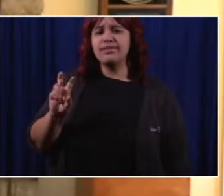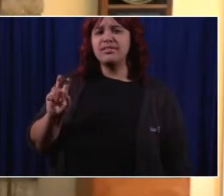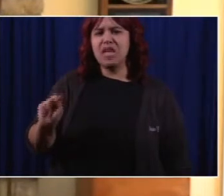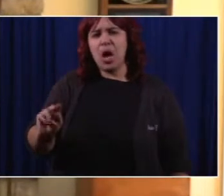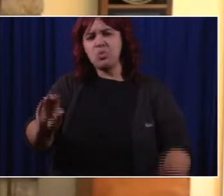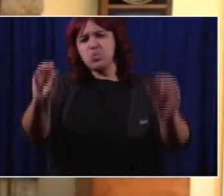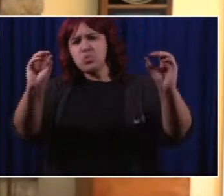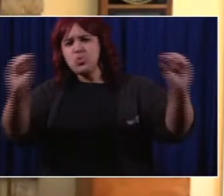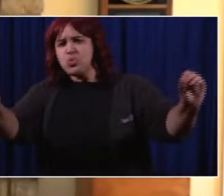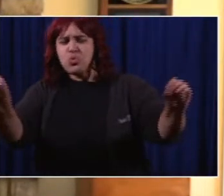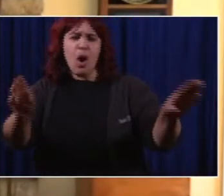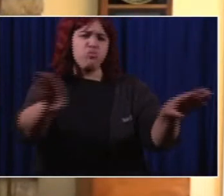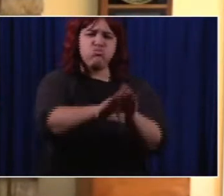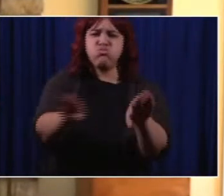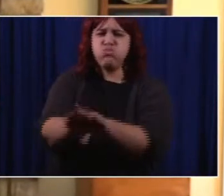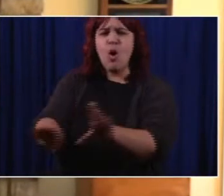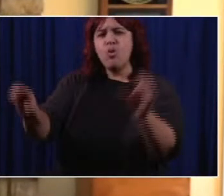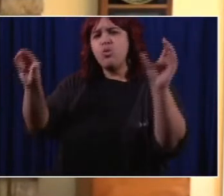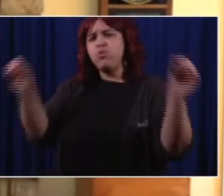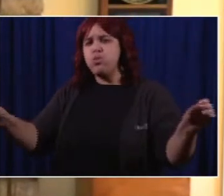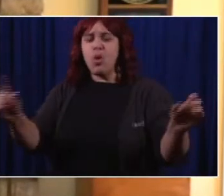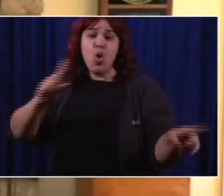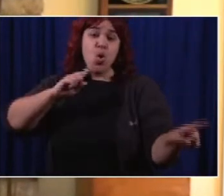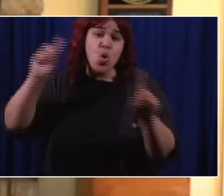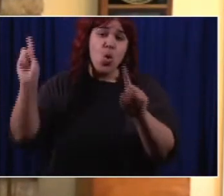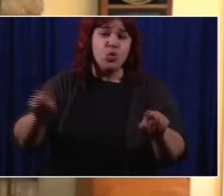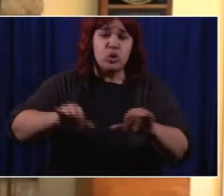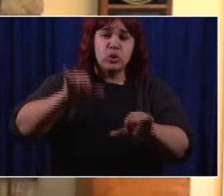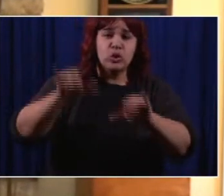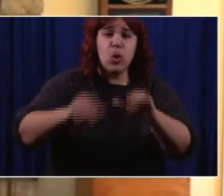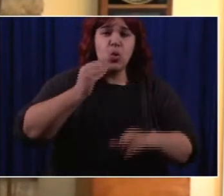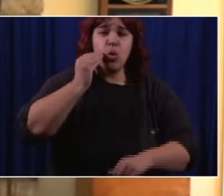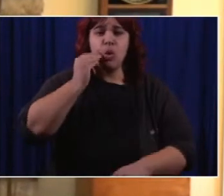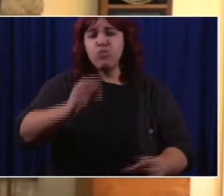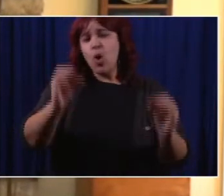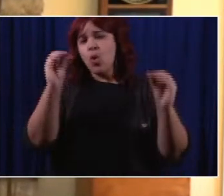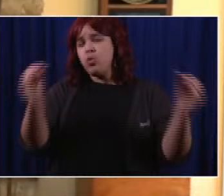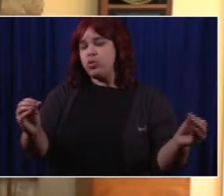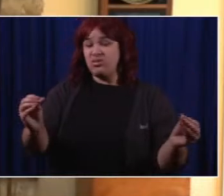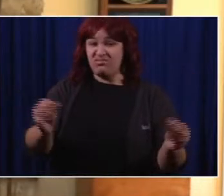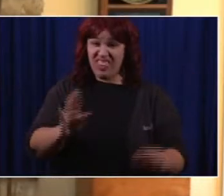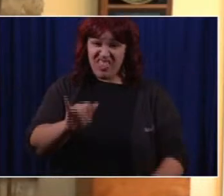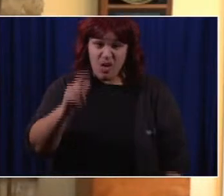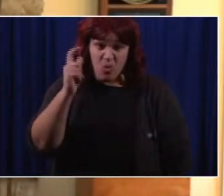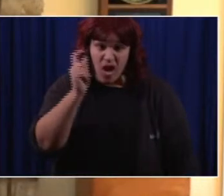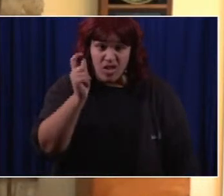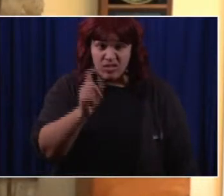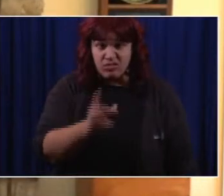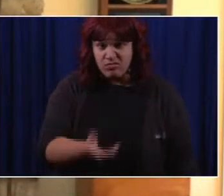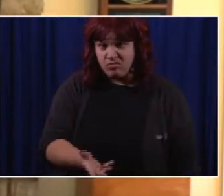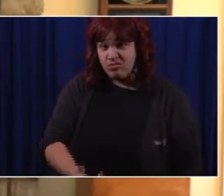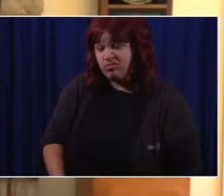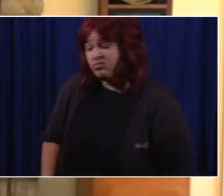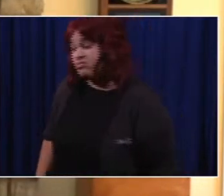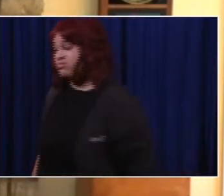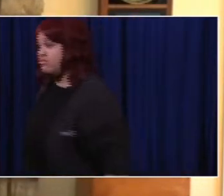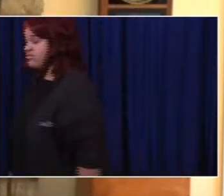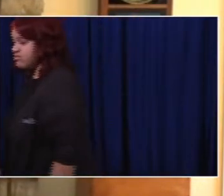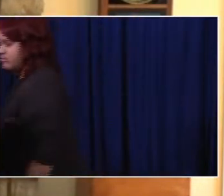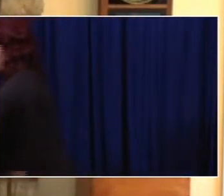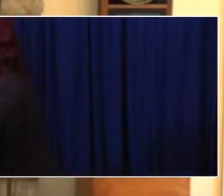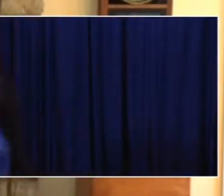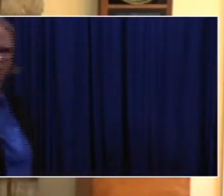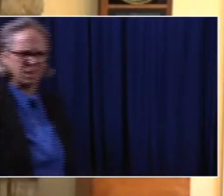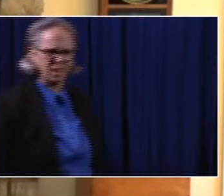Randy, if I said that, I didn't mean to say it like that. Let me kind of state it the way I think from what I'm